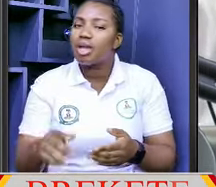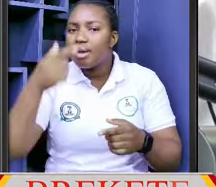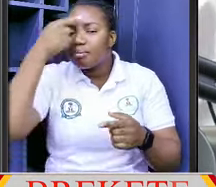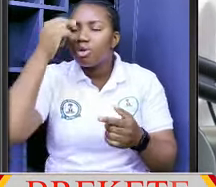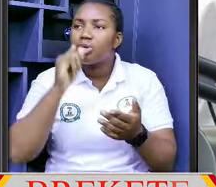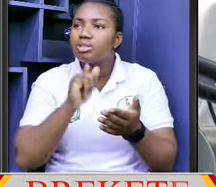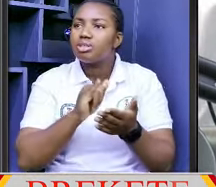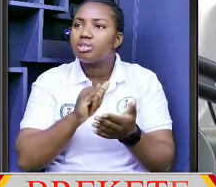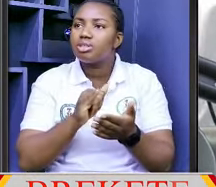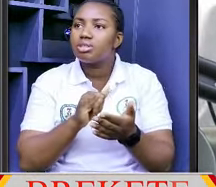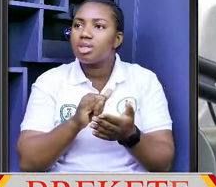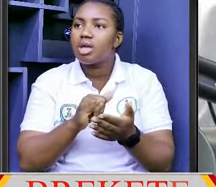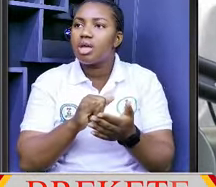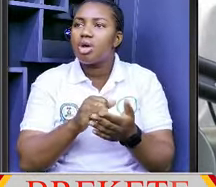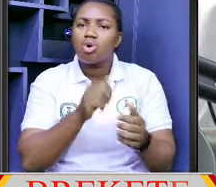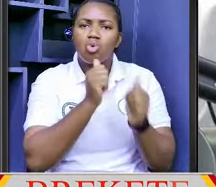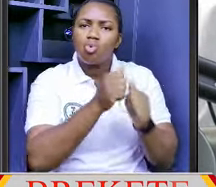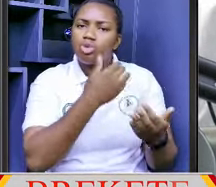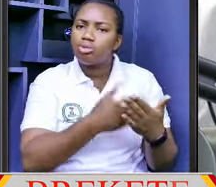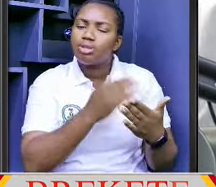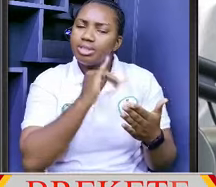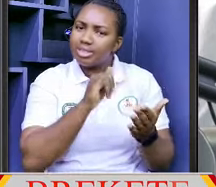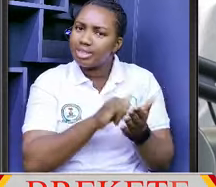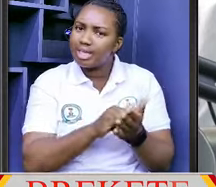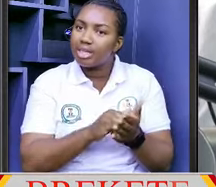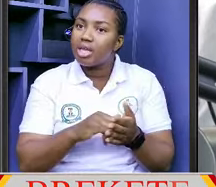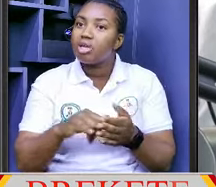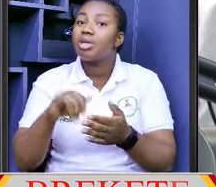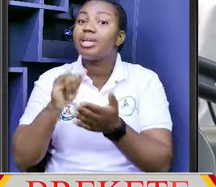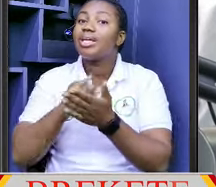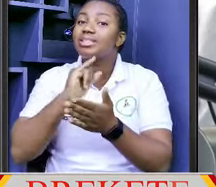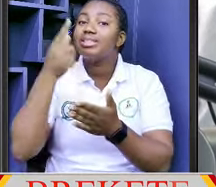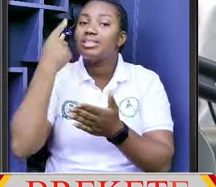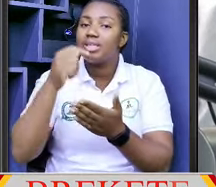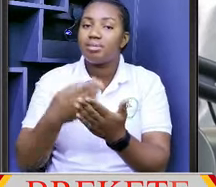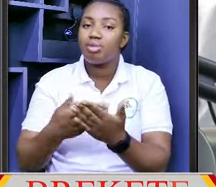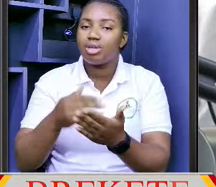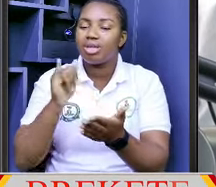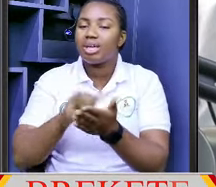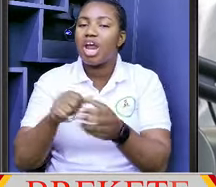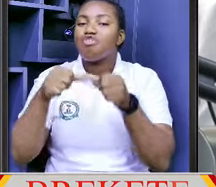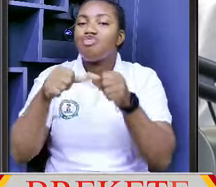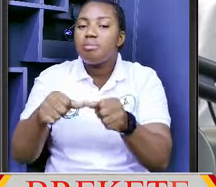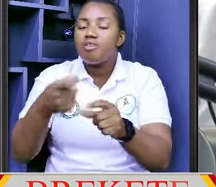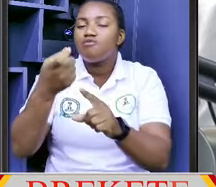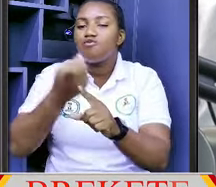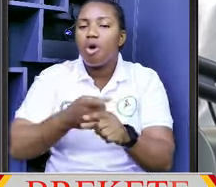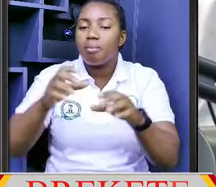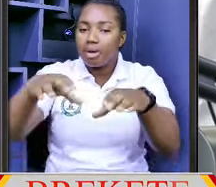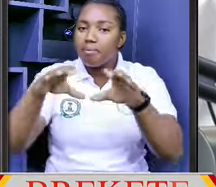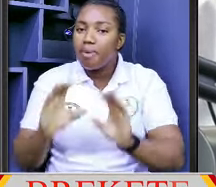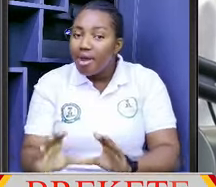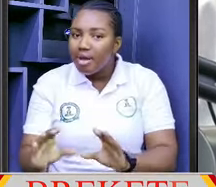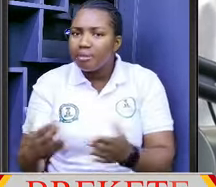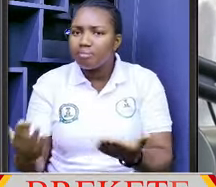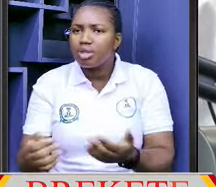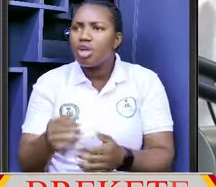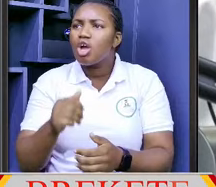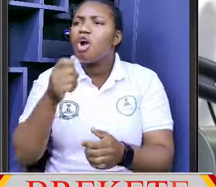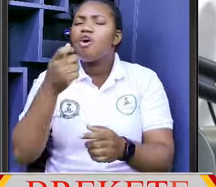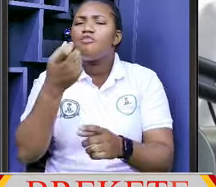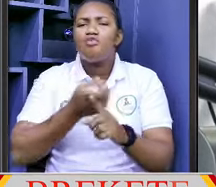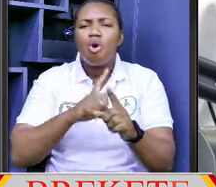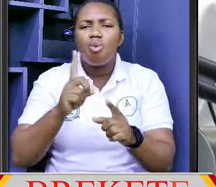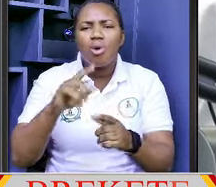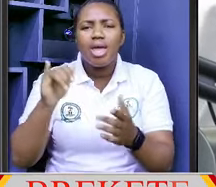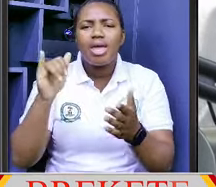money are you talking about? That's the proceed that we buried my brother and he remained. So I said, okay, that time. Which money? From where